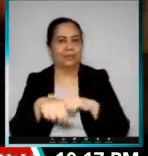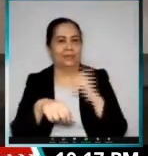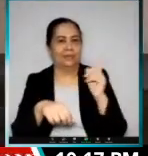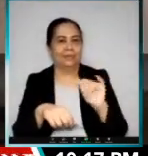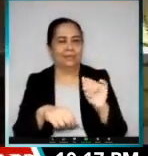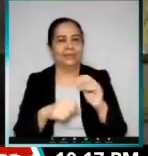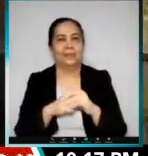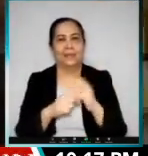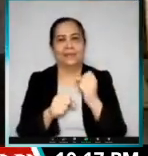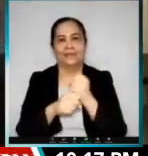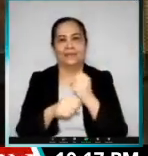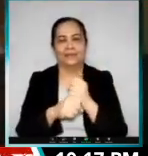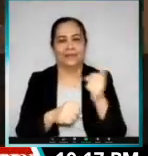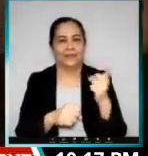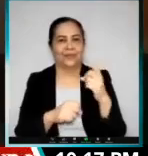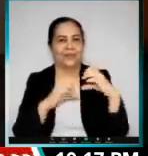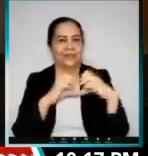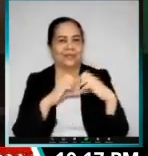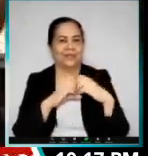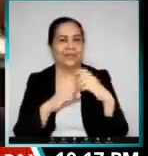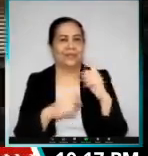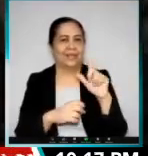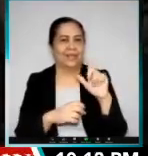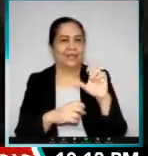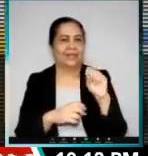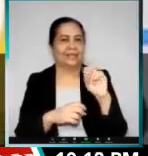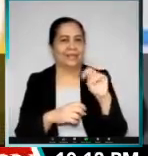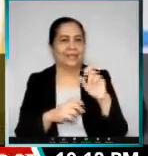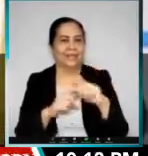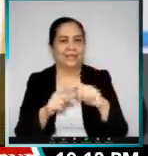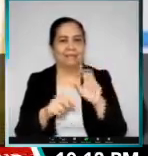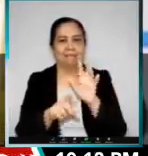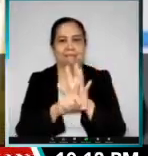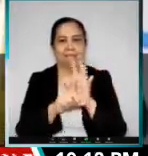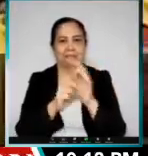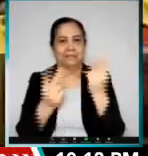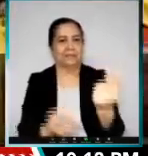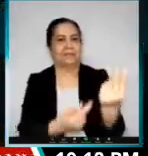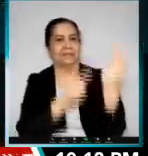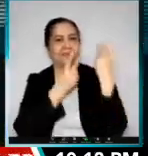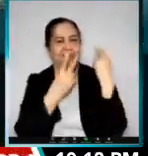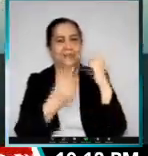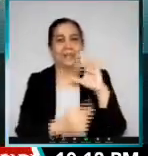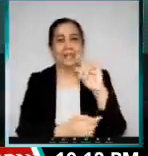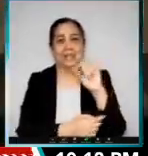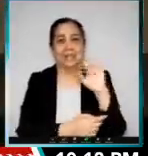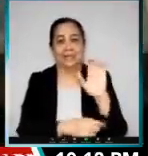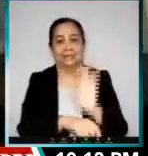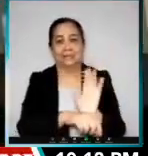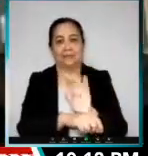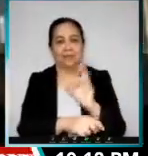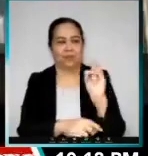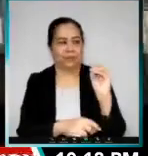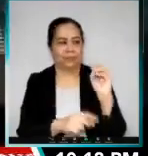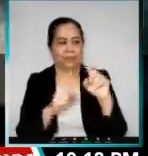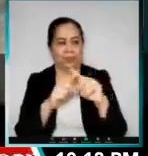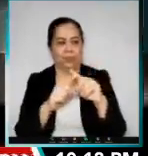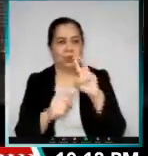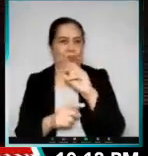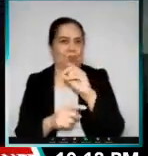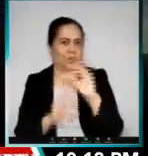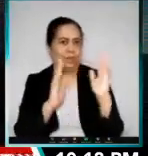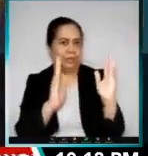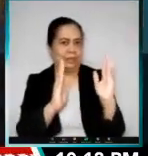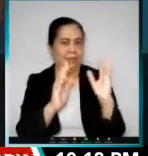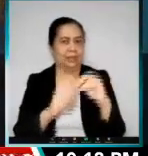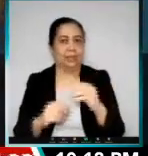ng GMA Telecine, ang takilya throwback ng mga classic movies mula 70s hanggang early 2000, ang block